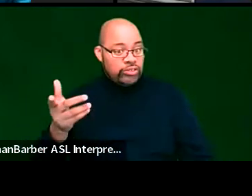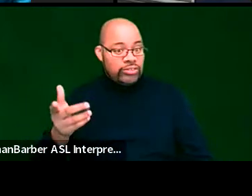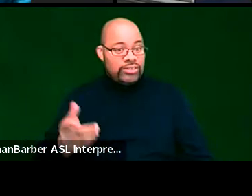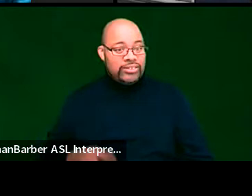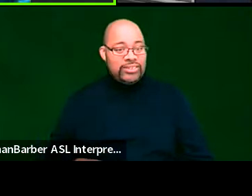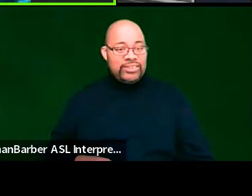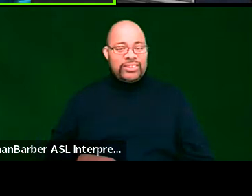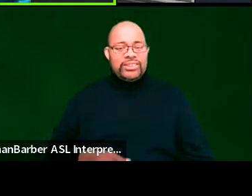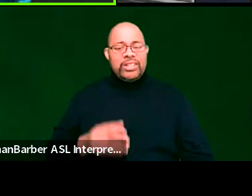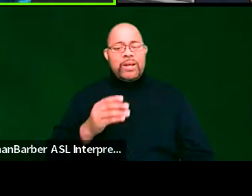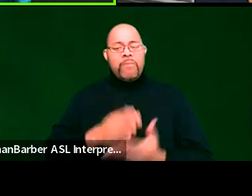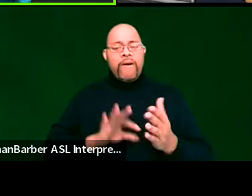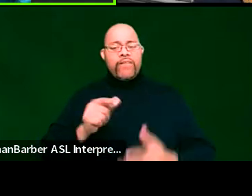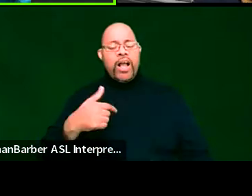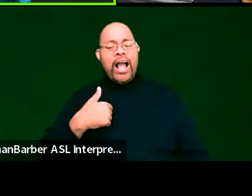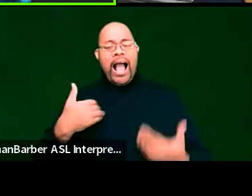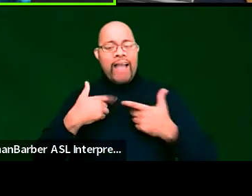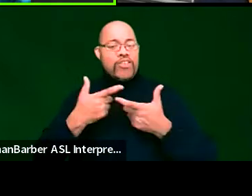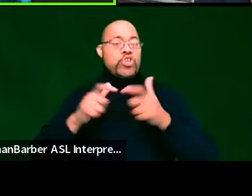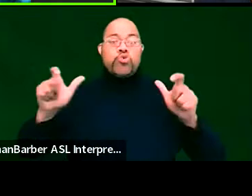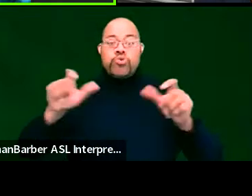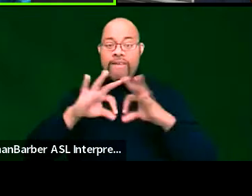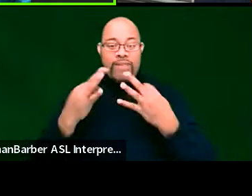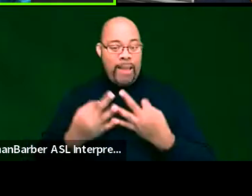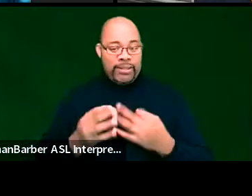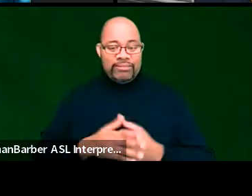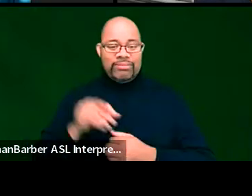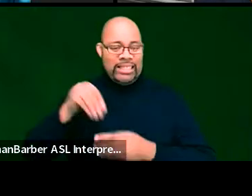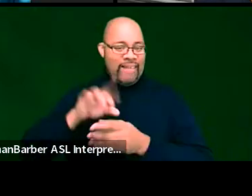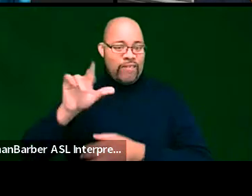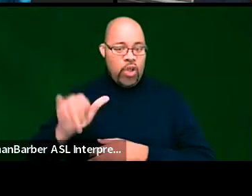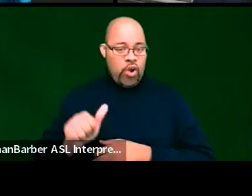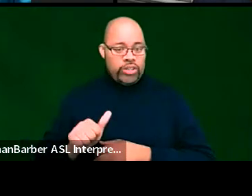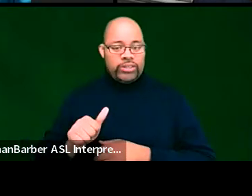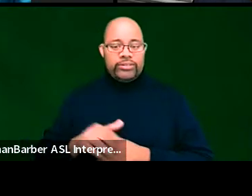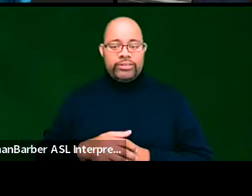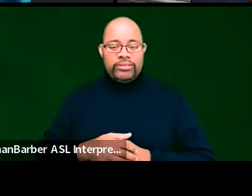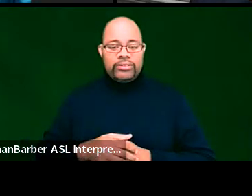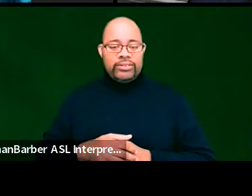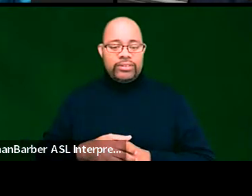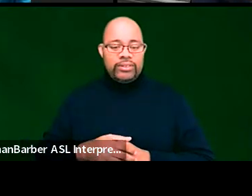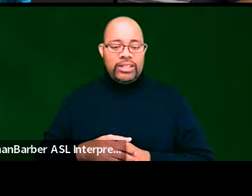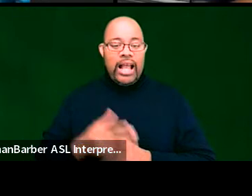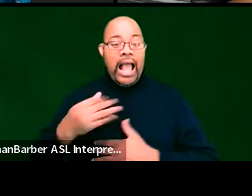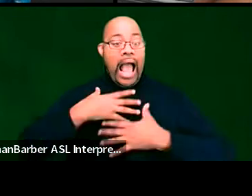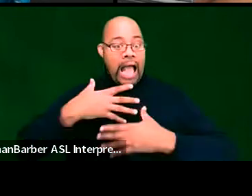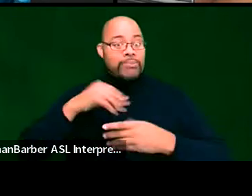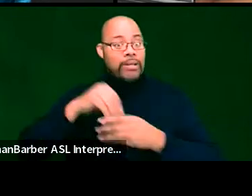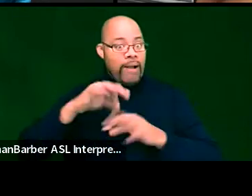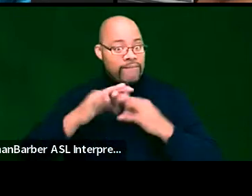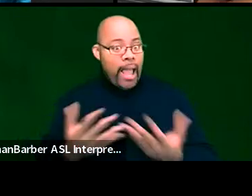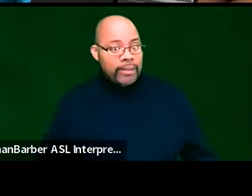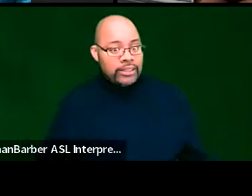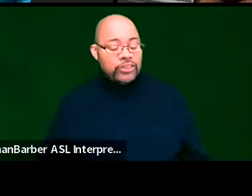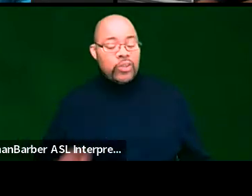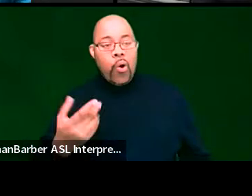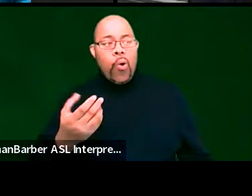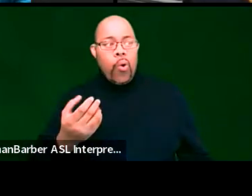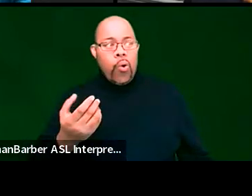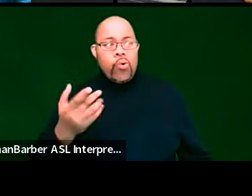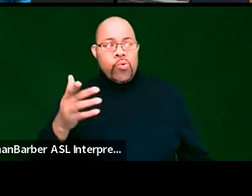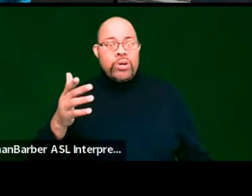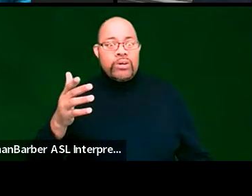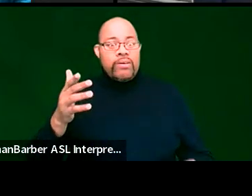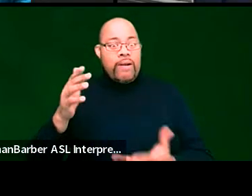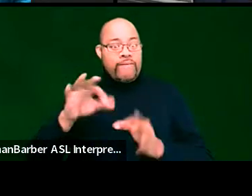side. You know, I got a huge family down there. And asthma runs in my family. So mm-hmm. it's a matter of, hey, you're down